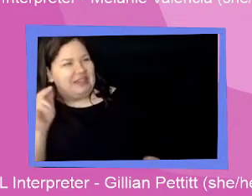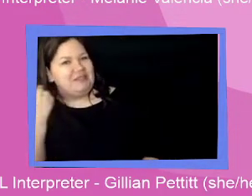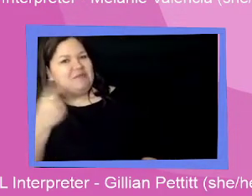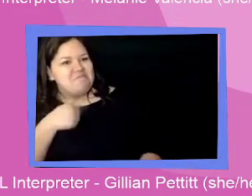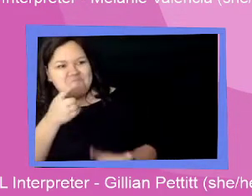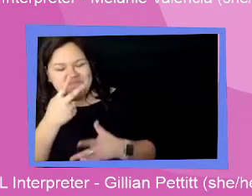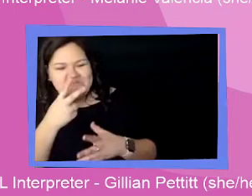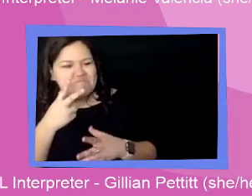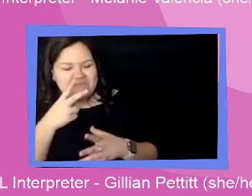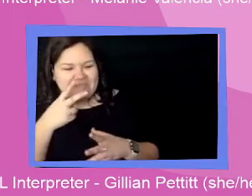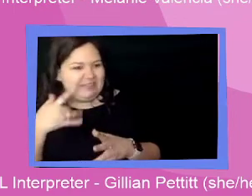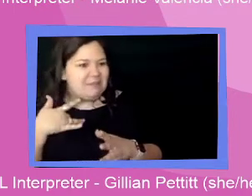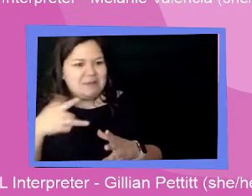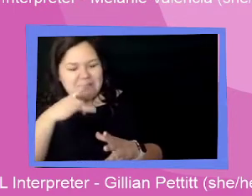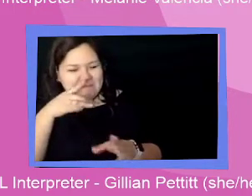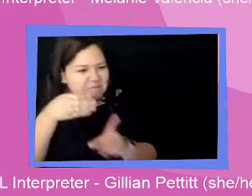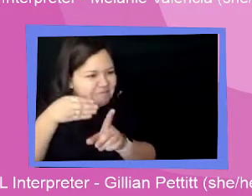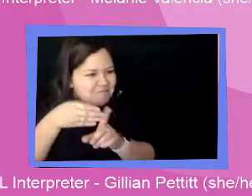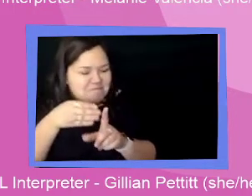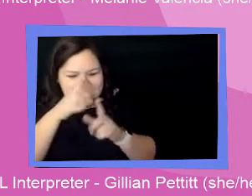I appreciate you saying that.